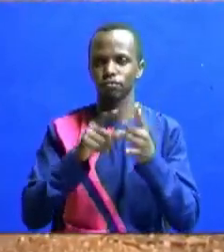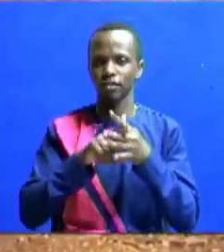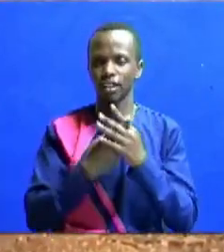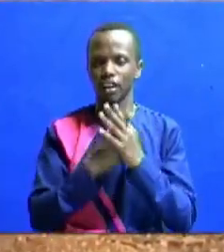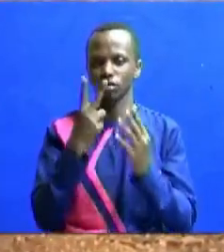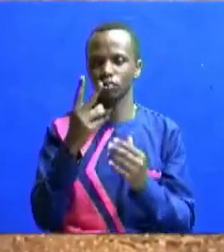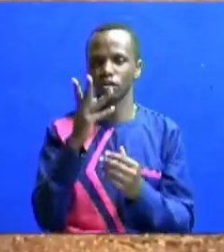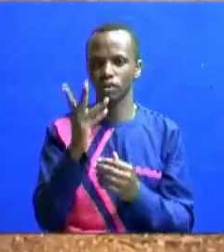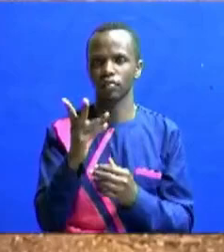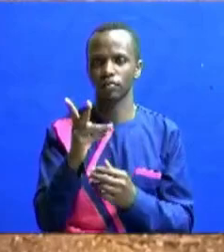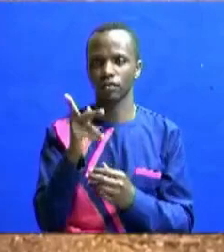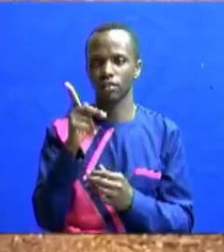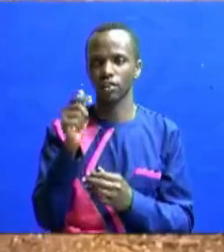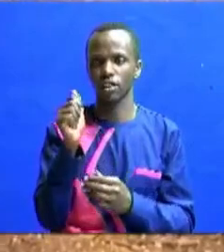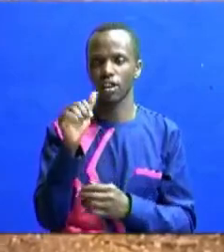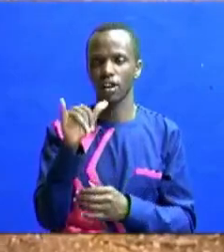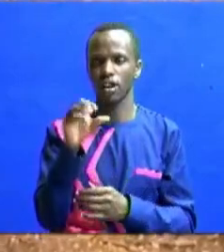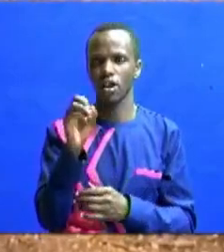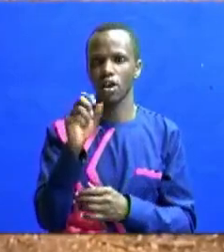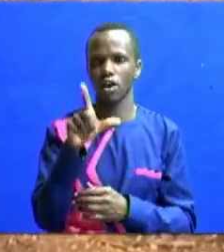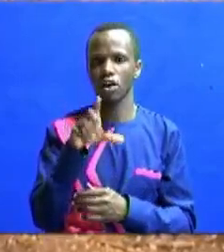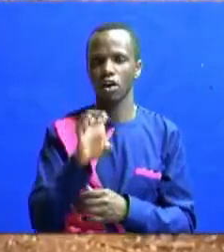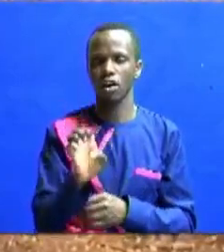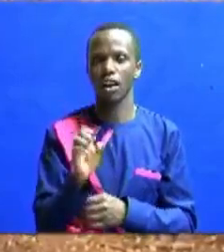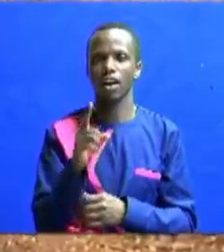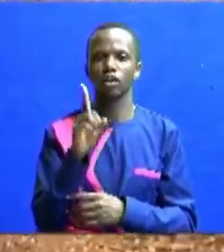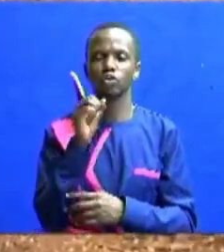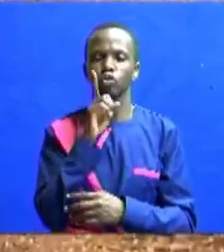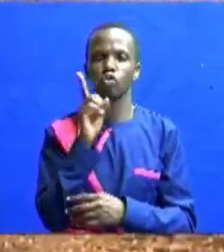in Kayole, Nairobi. Tomorrow we will